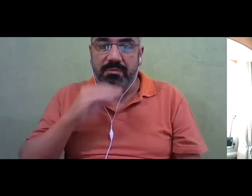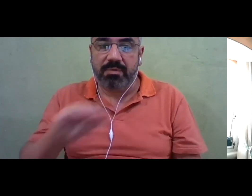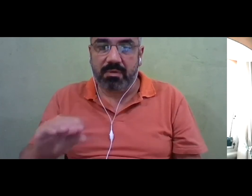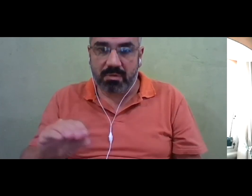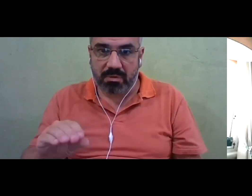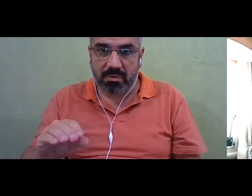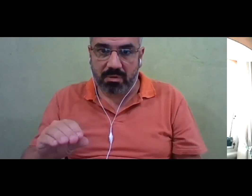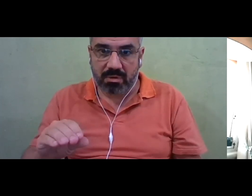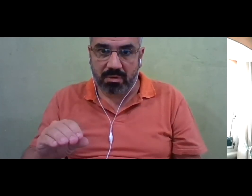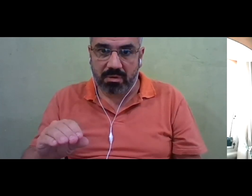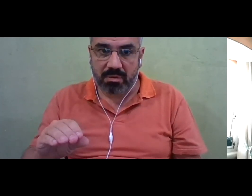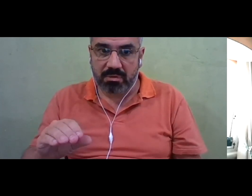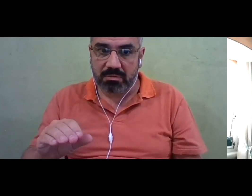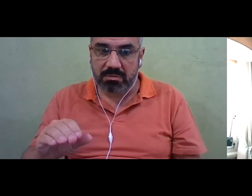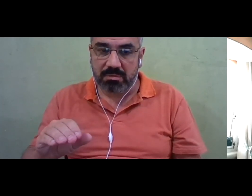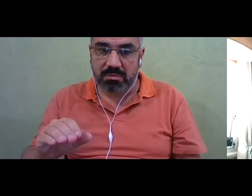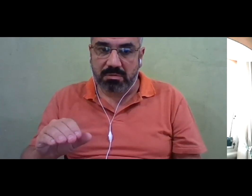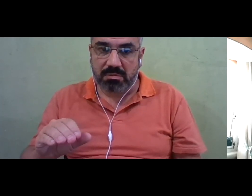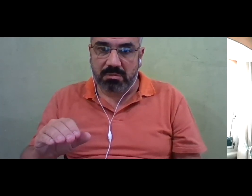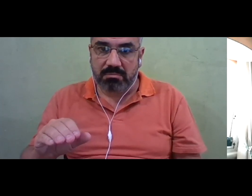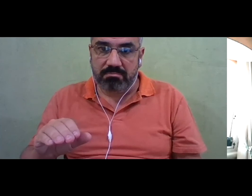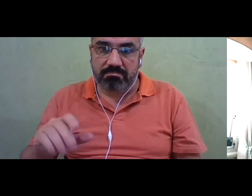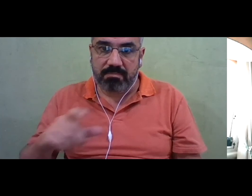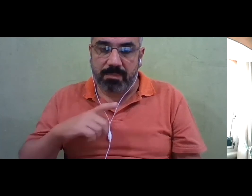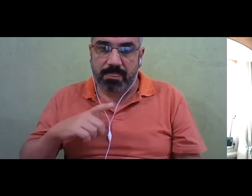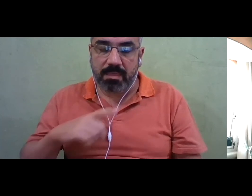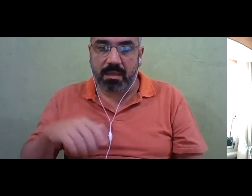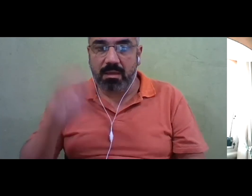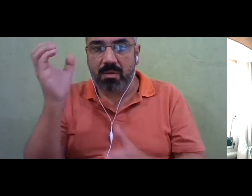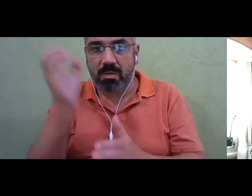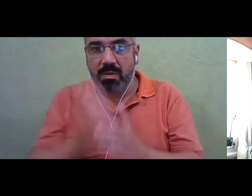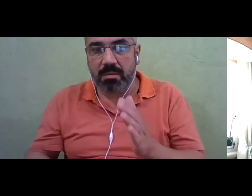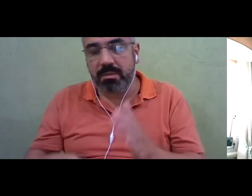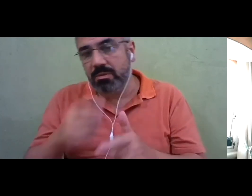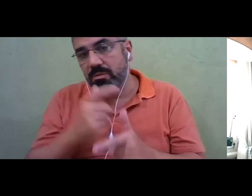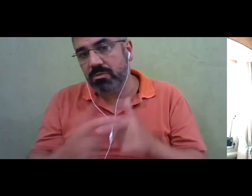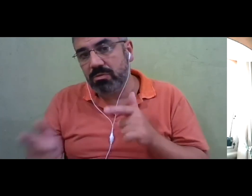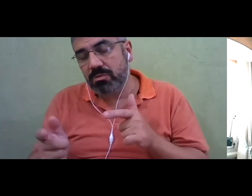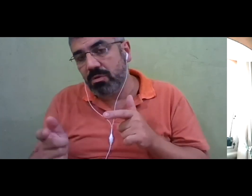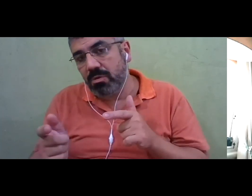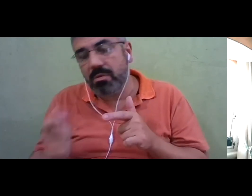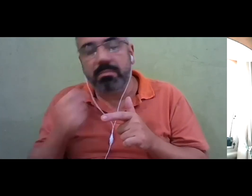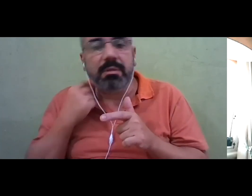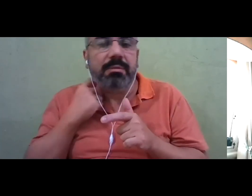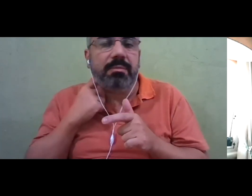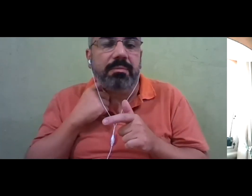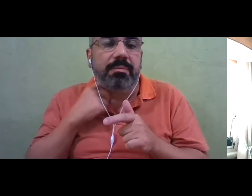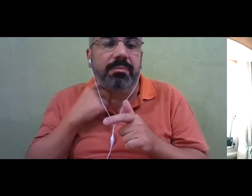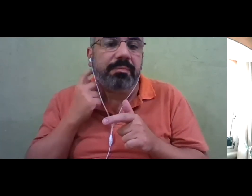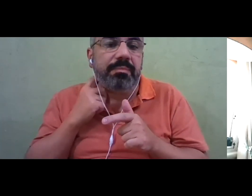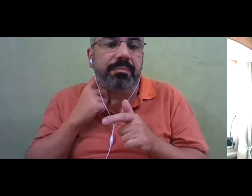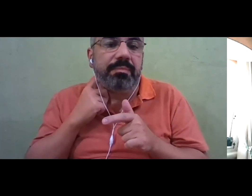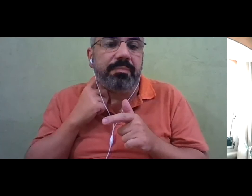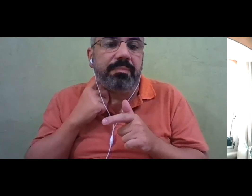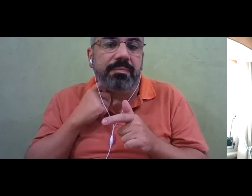one article about it, right? One chapter, a dozen pages. So I went back and I found it in Hegel, or I